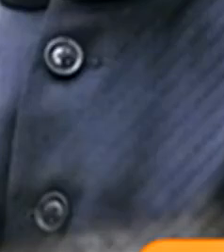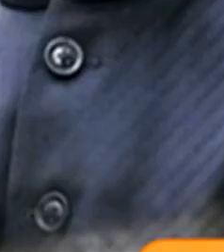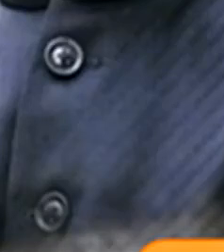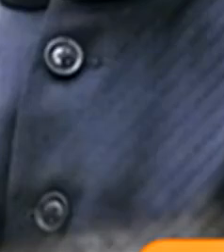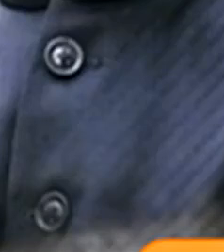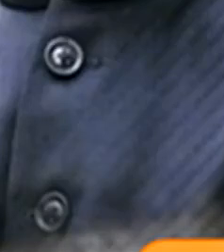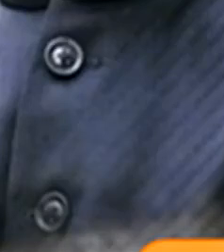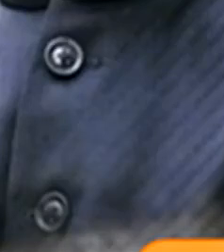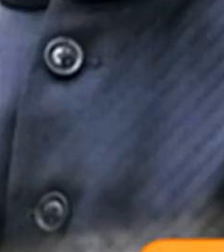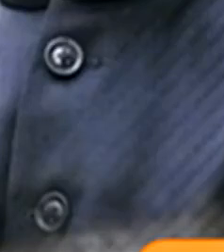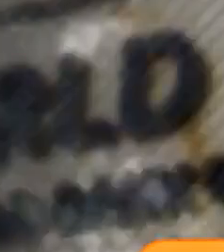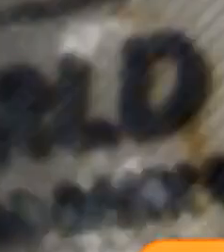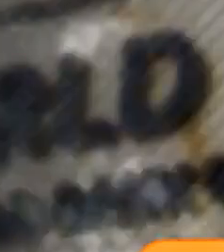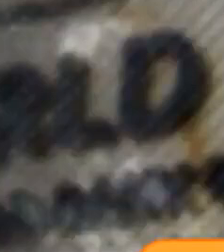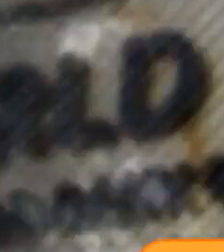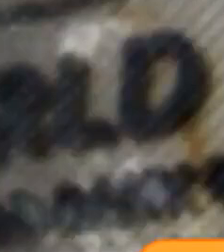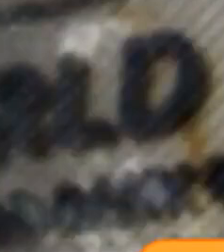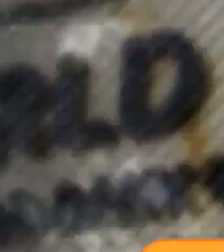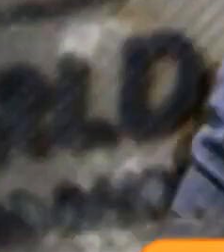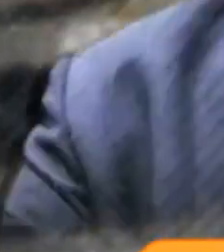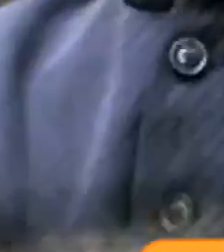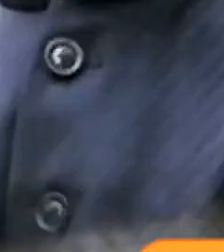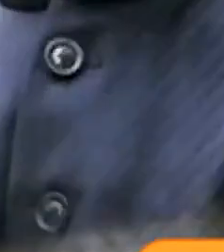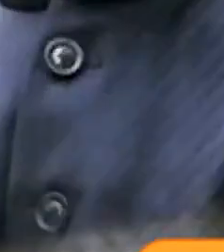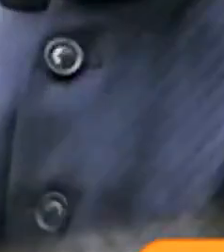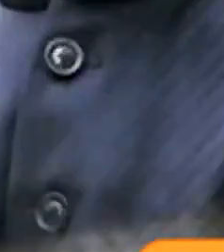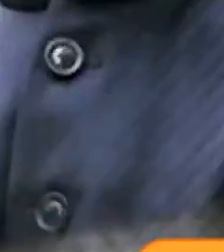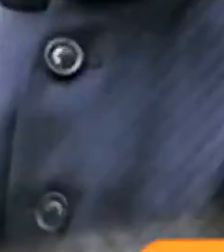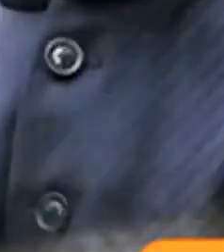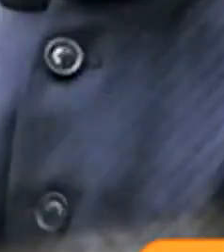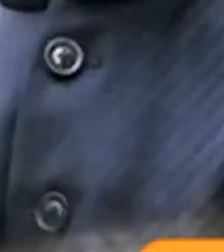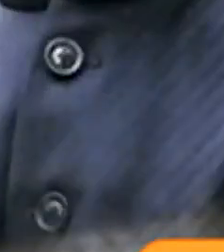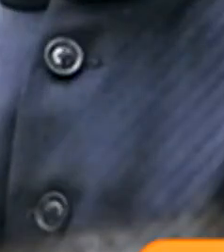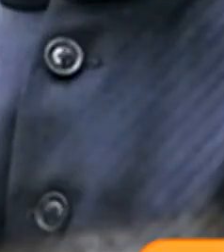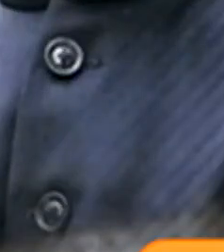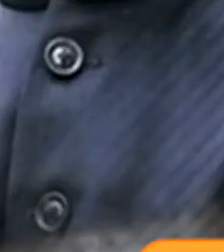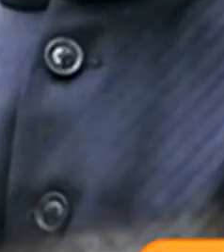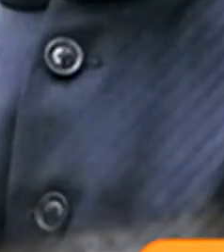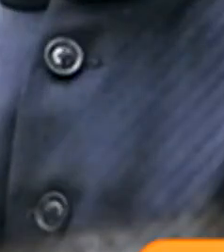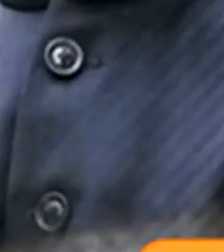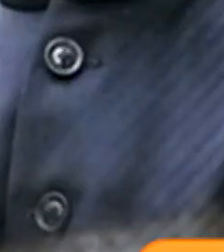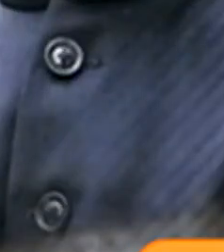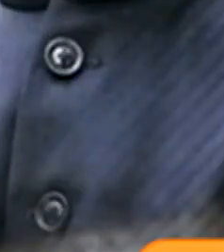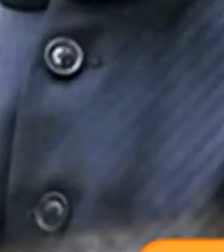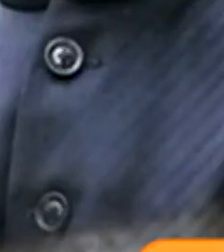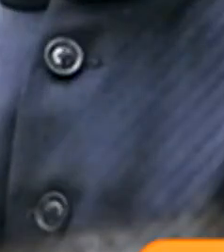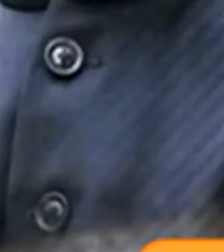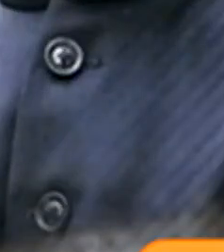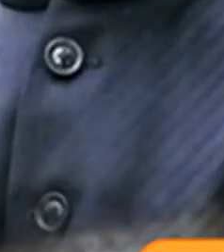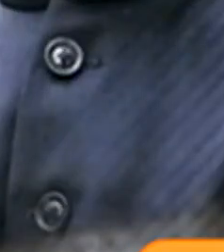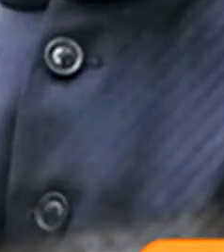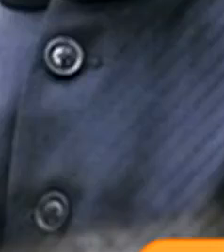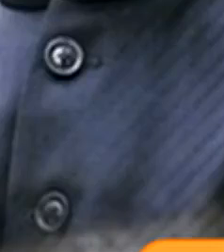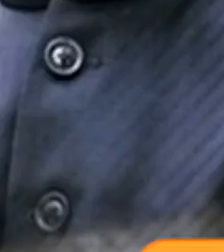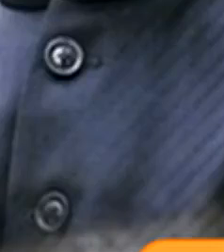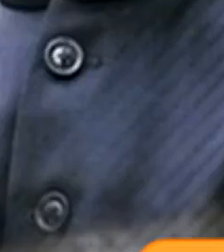outmoded strategies to become advanced economies. They depend just on investment for too long, or they switch